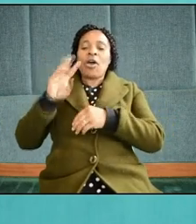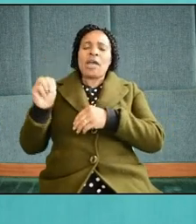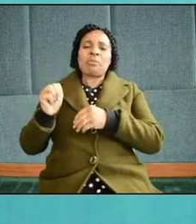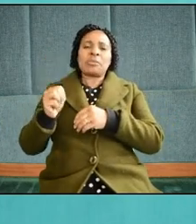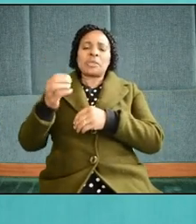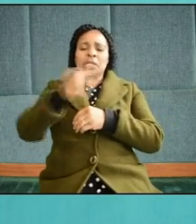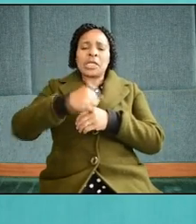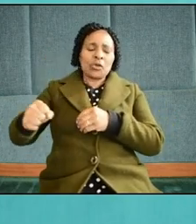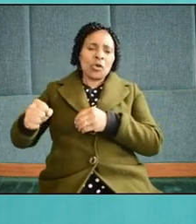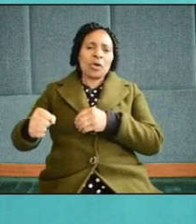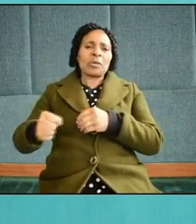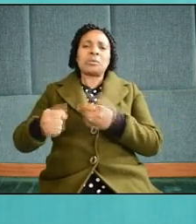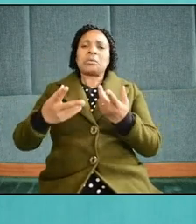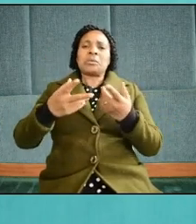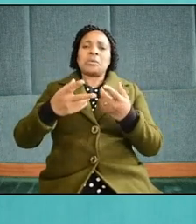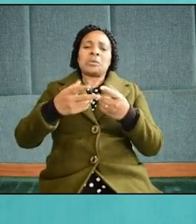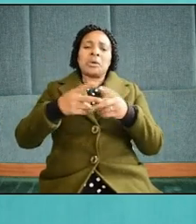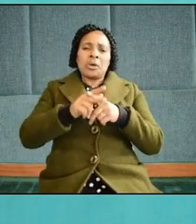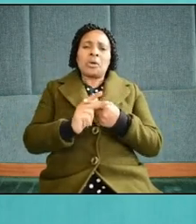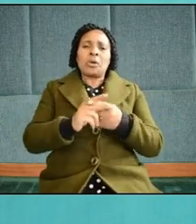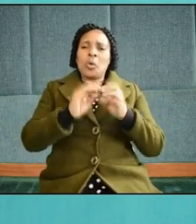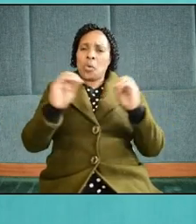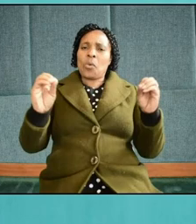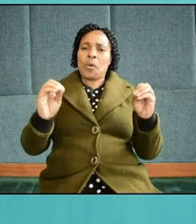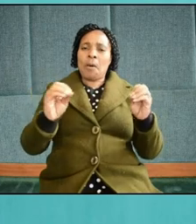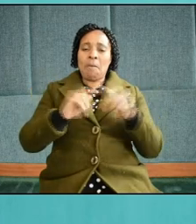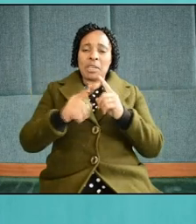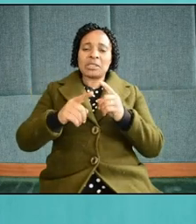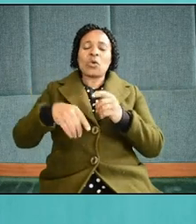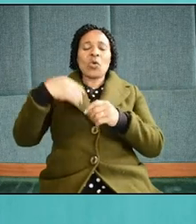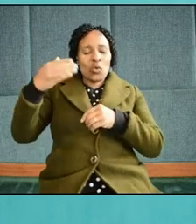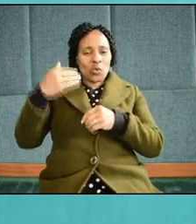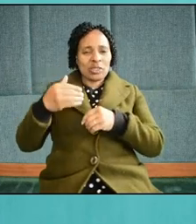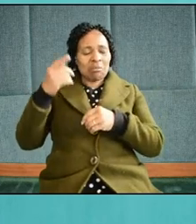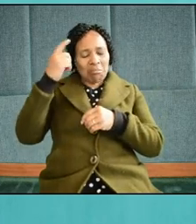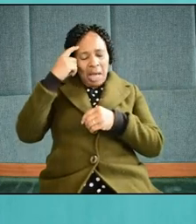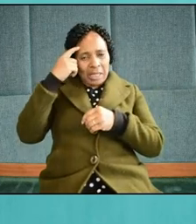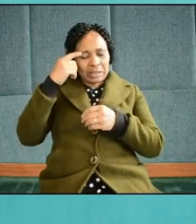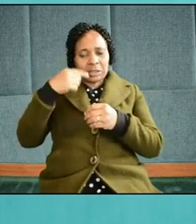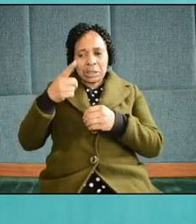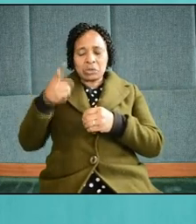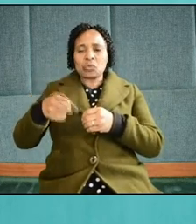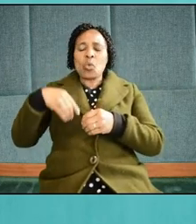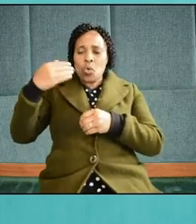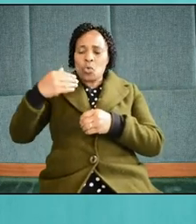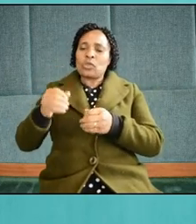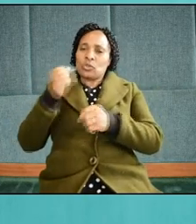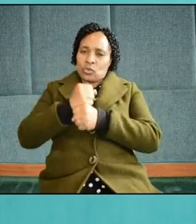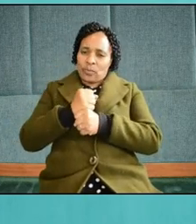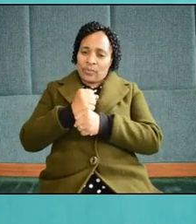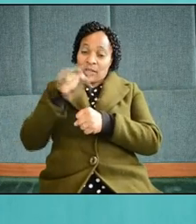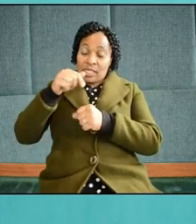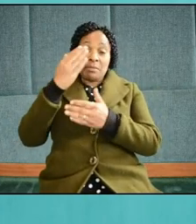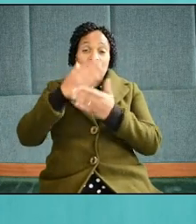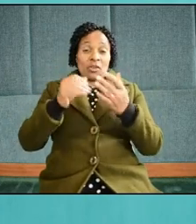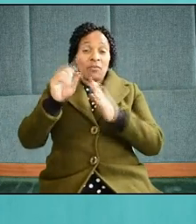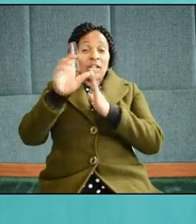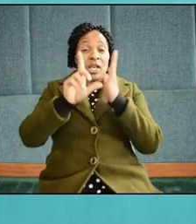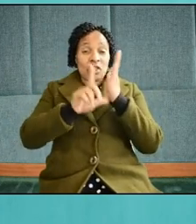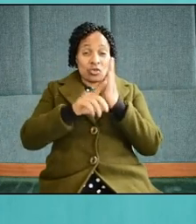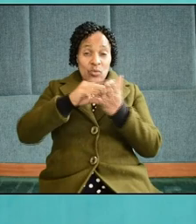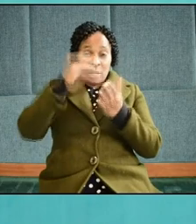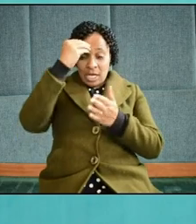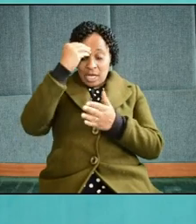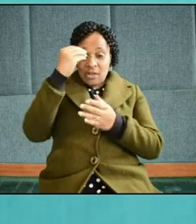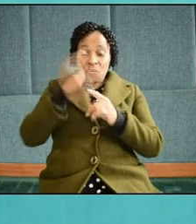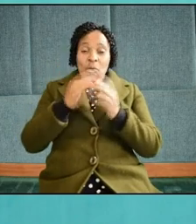already unlocked, but he was trying to do what he was always used to doing. Yeah, so that's part of the lesson that we're going to learn from our